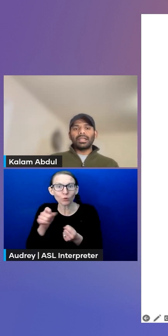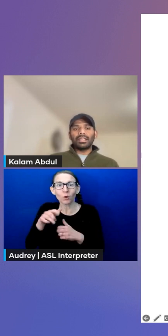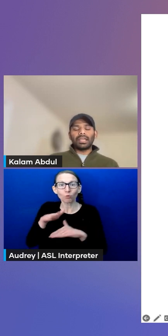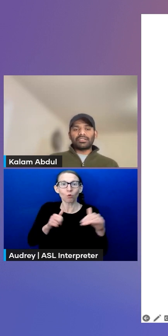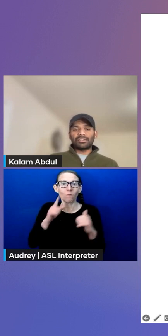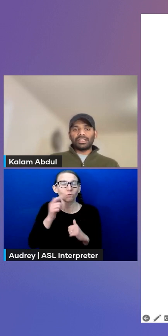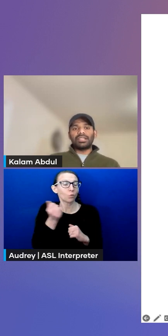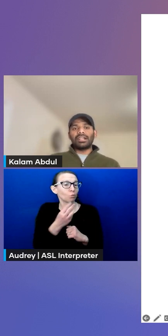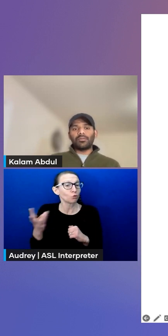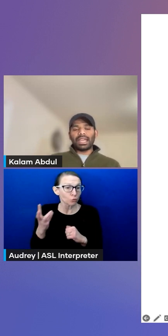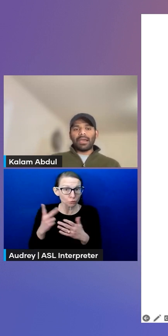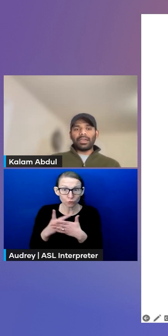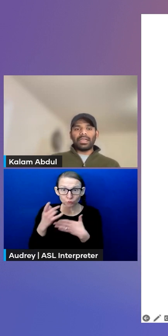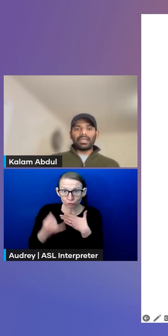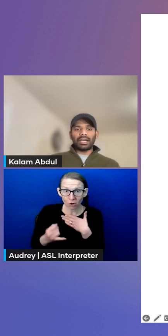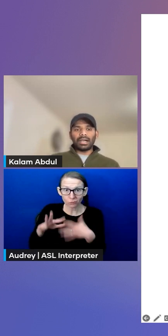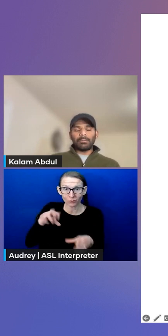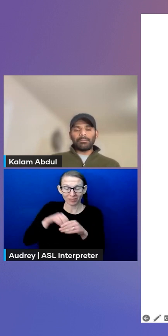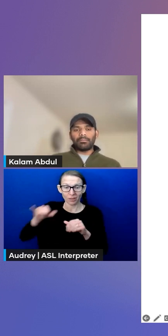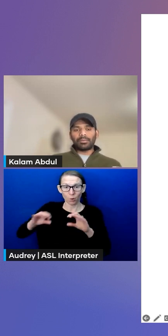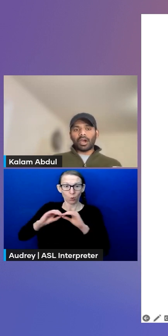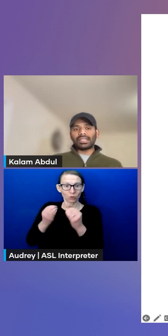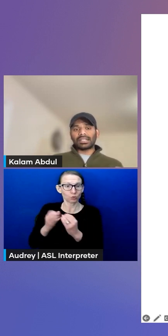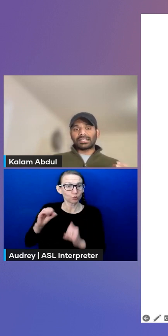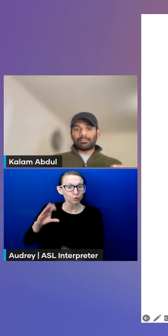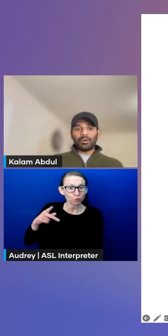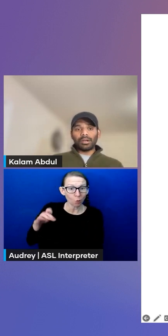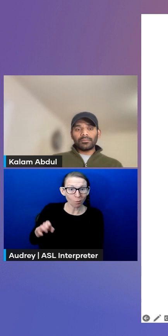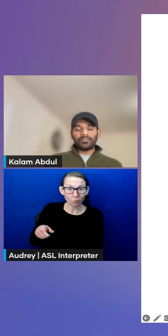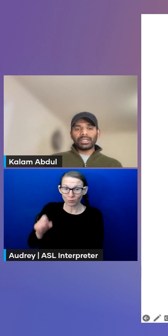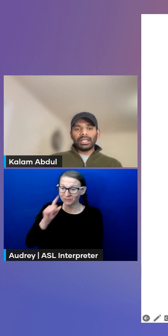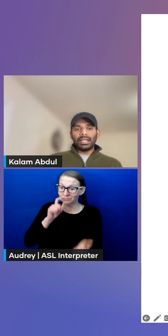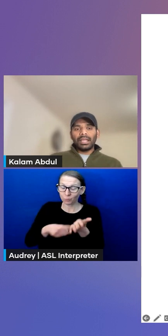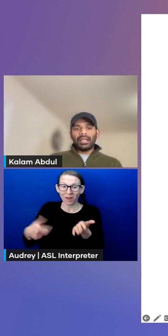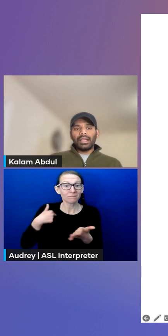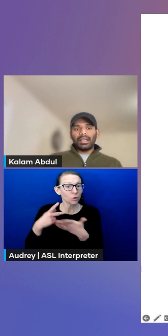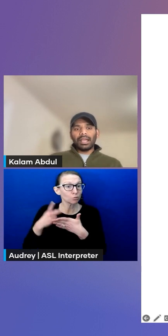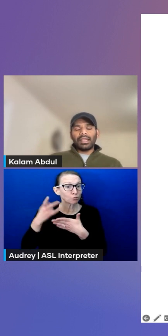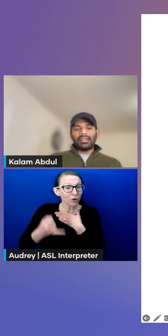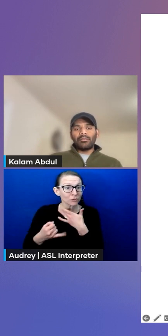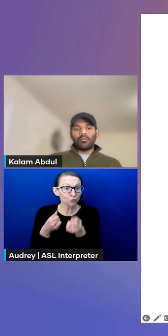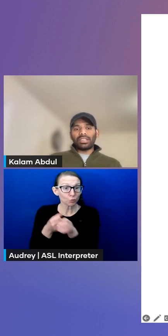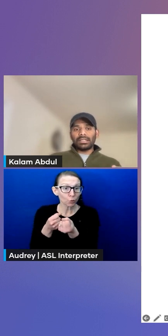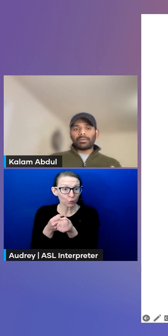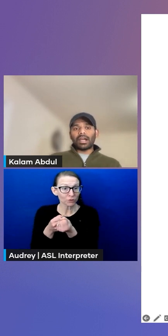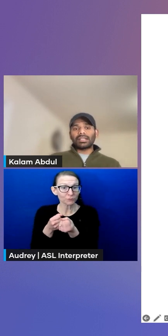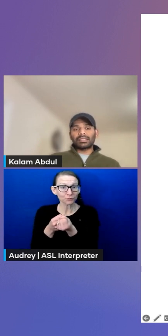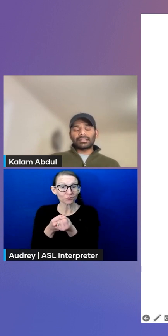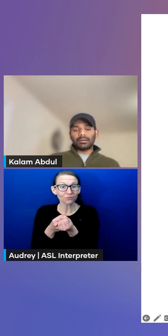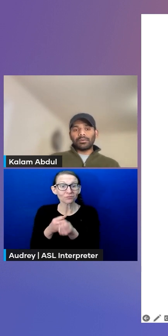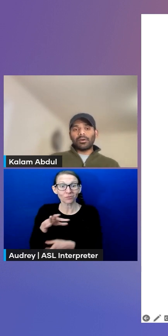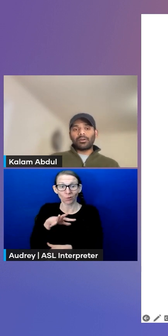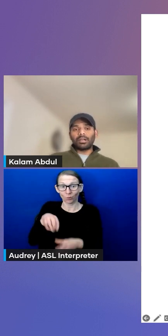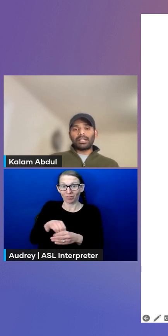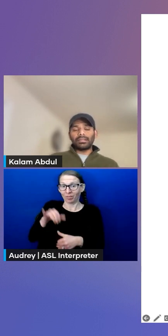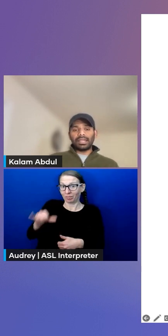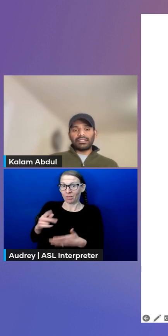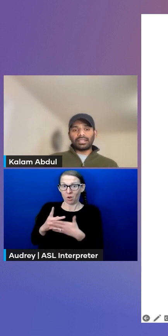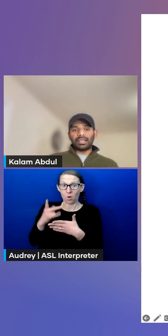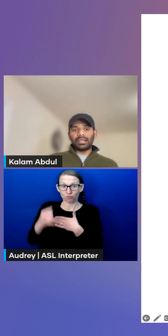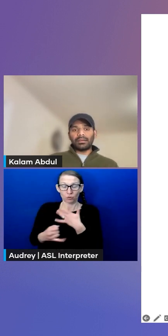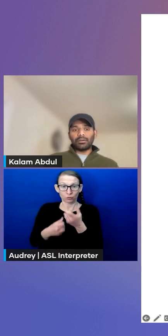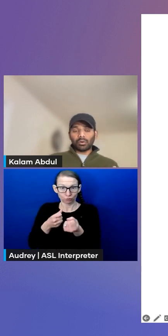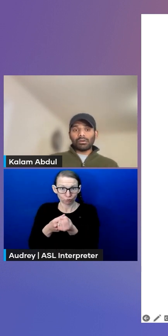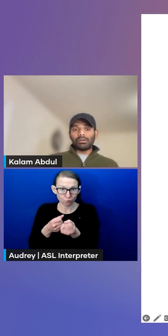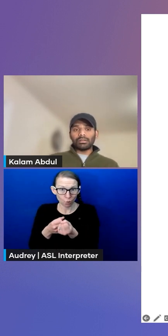scope. As you see here, we have a project support. And within the project support, there